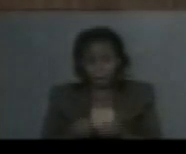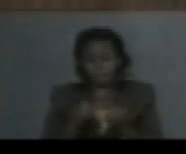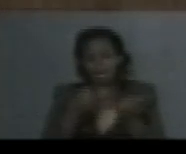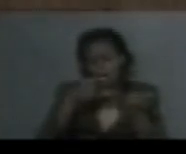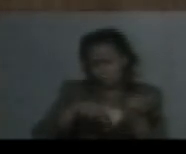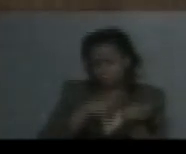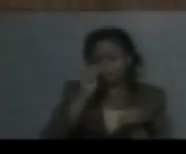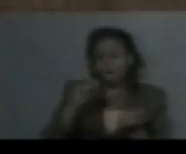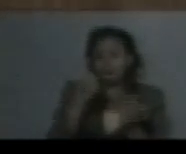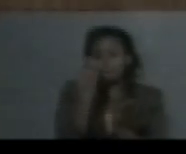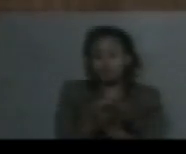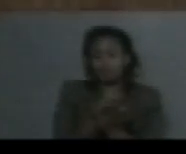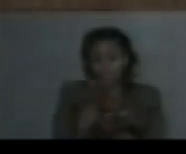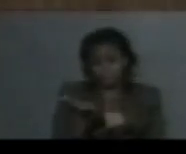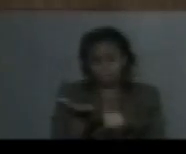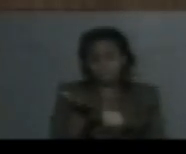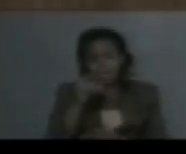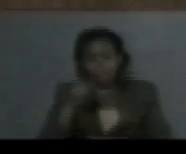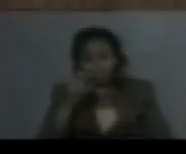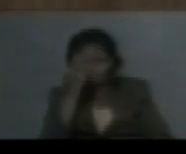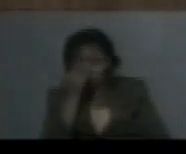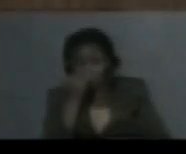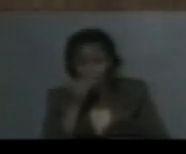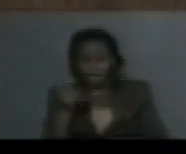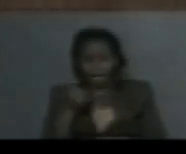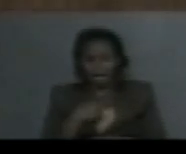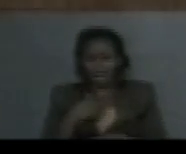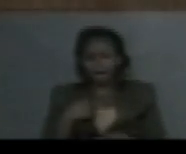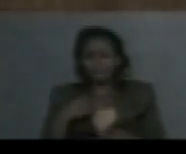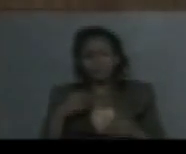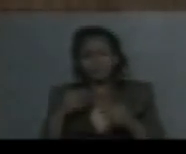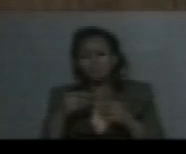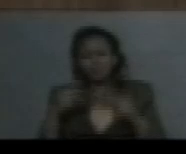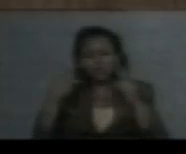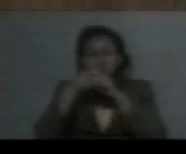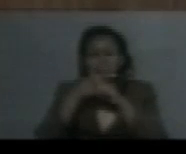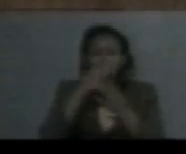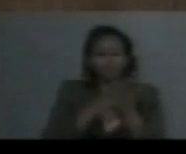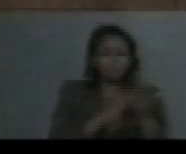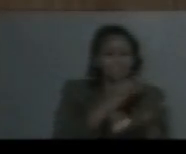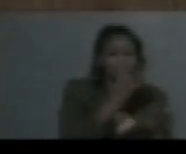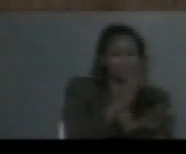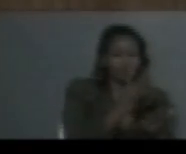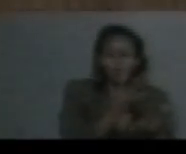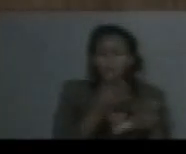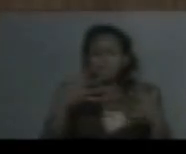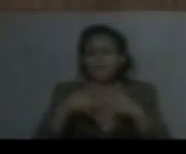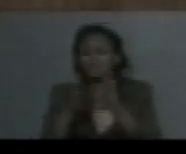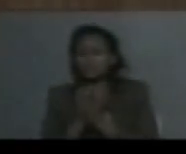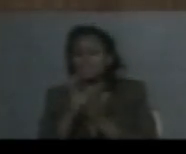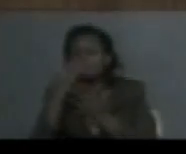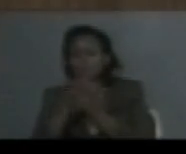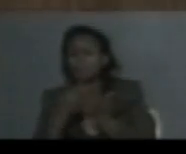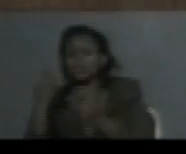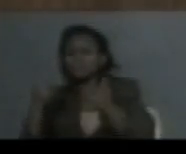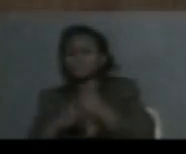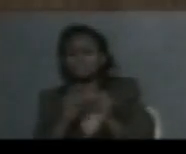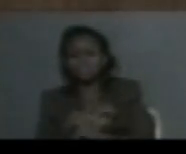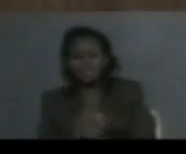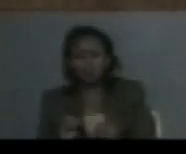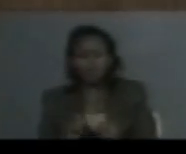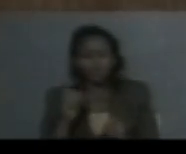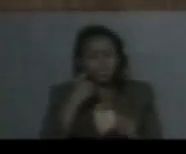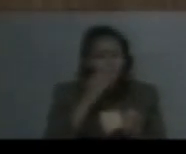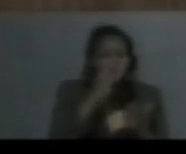you that, my lords. And that is why there are these contradictions in Form 34, 36, and when you see one form, it is